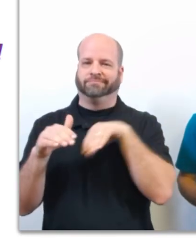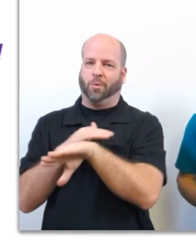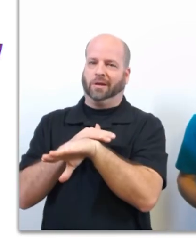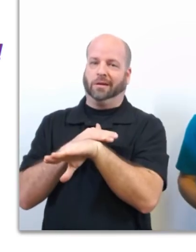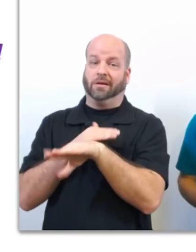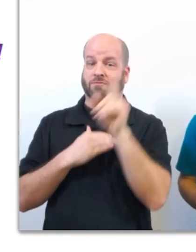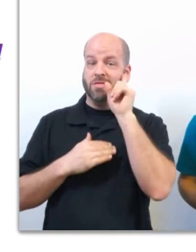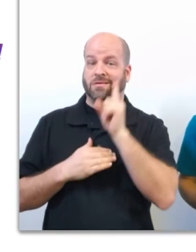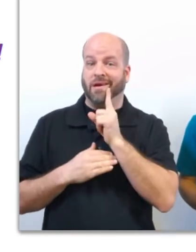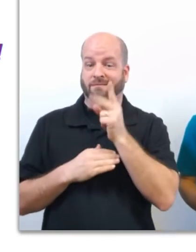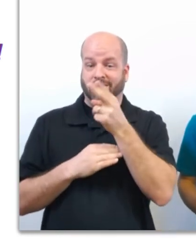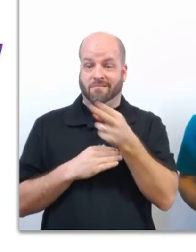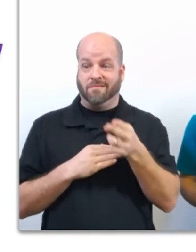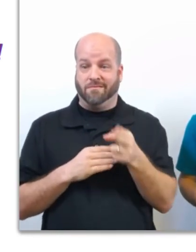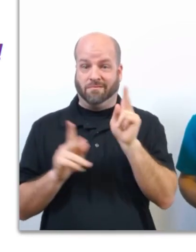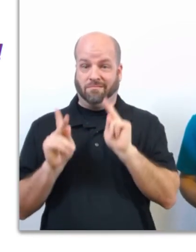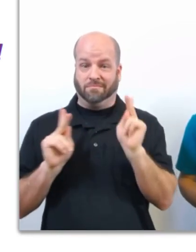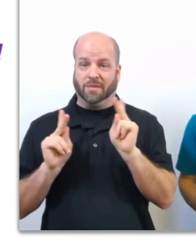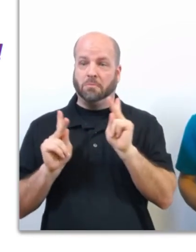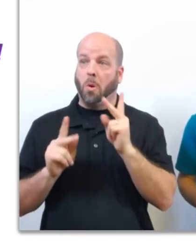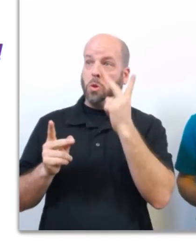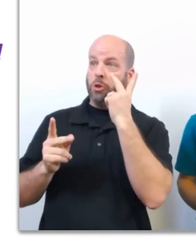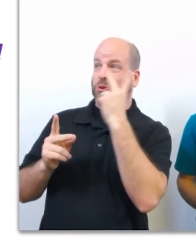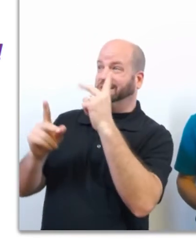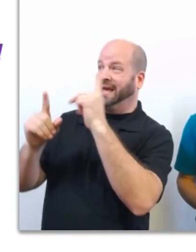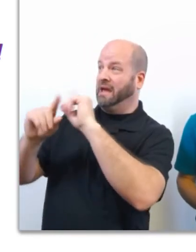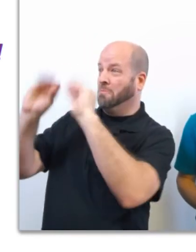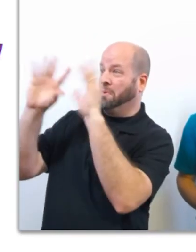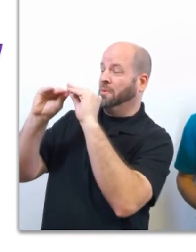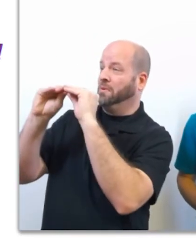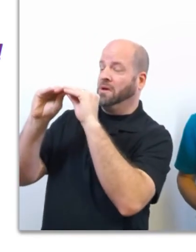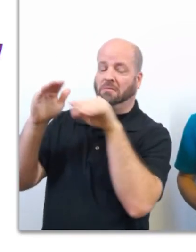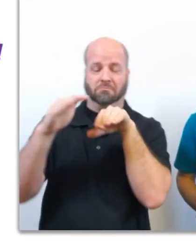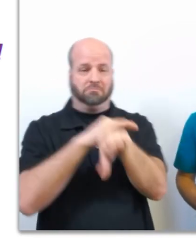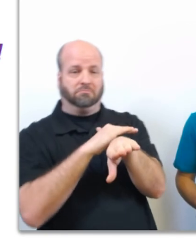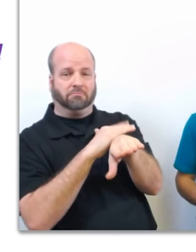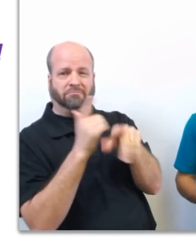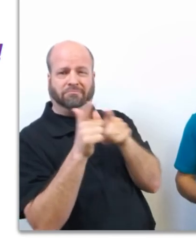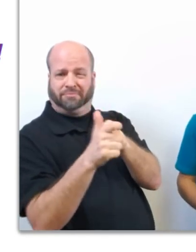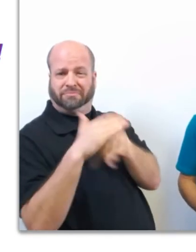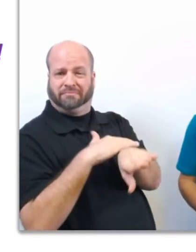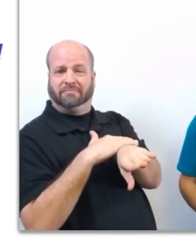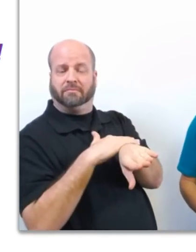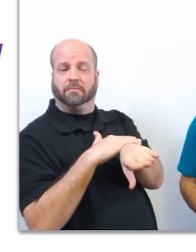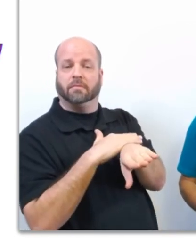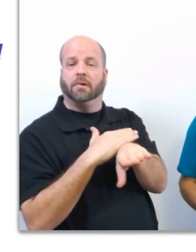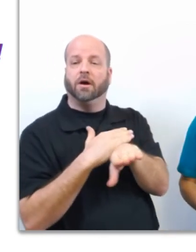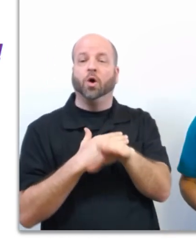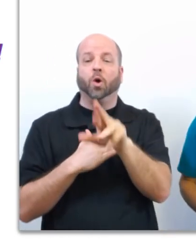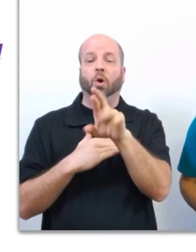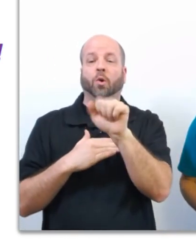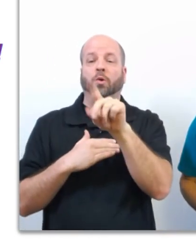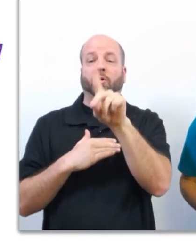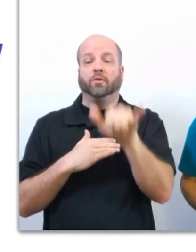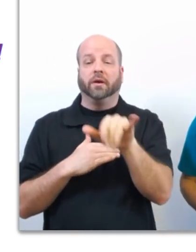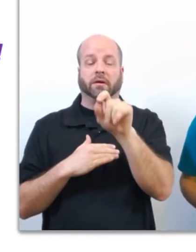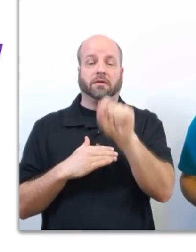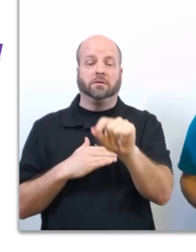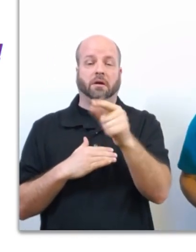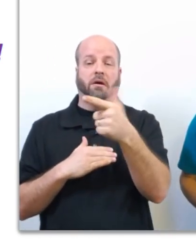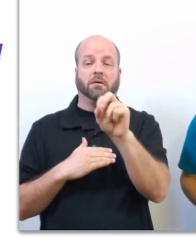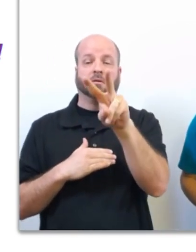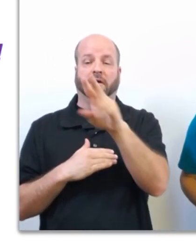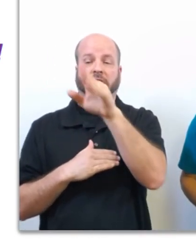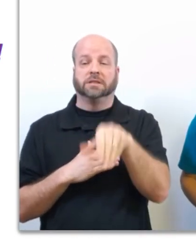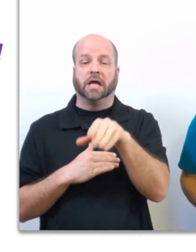our deaf and hard of hearing community, see a flash, dash inside. Visit ready.gov slash be informed for